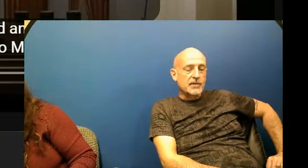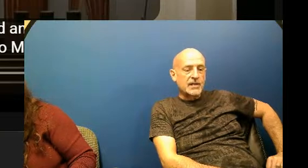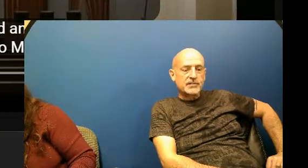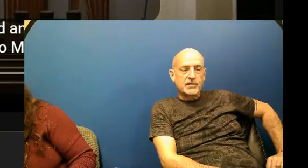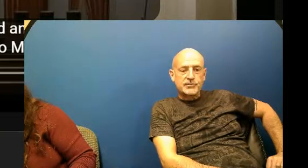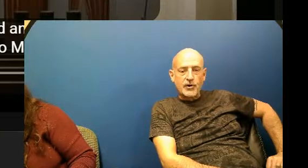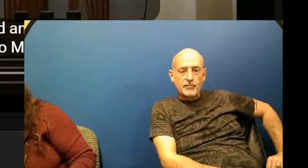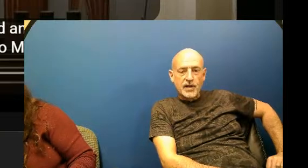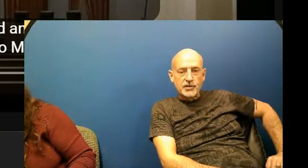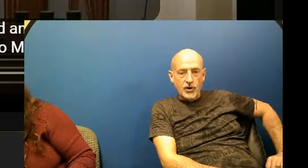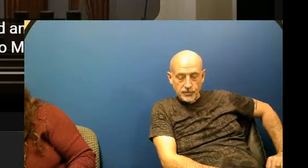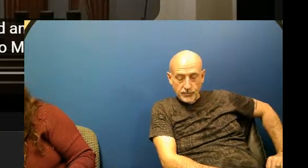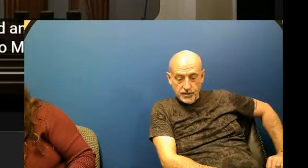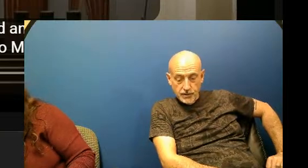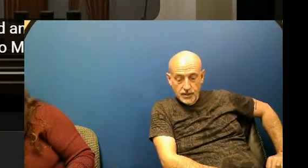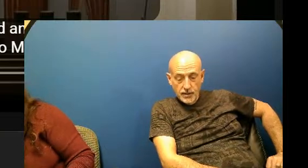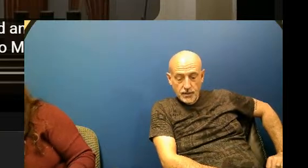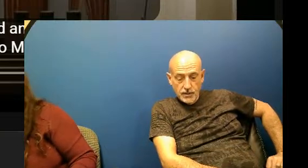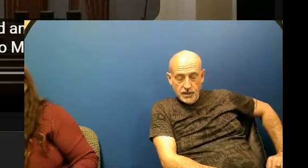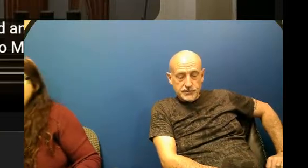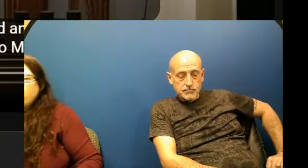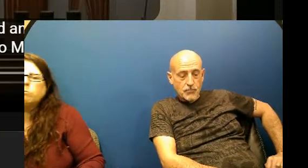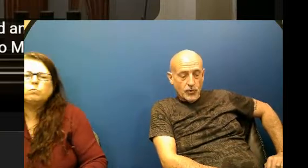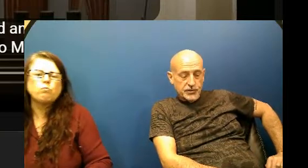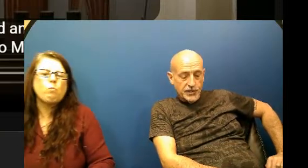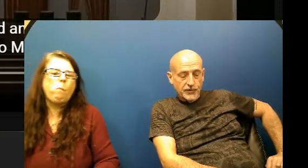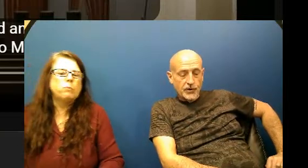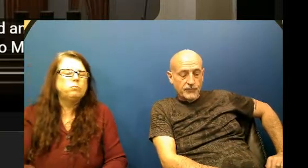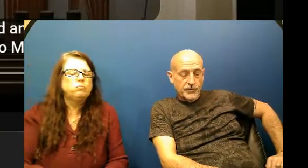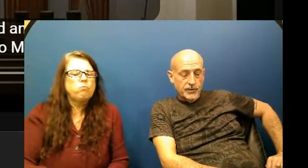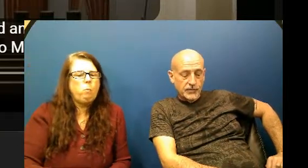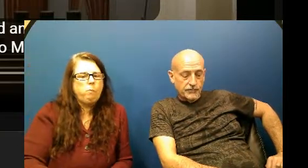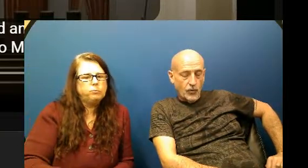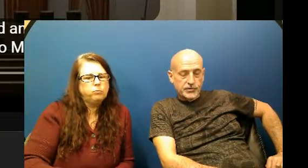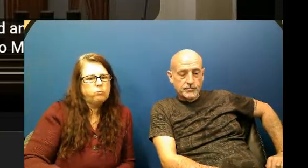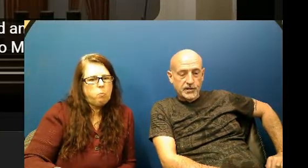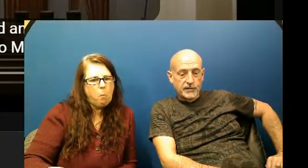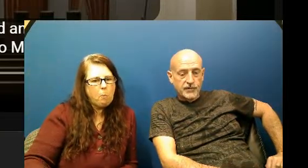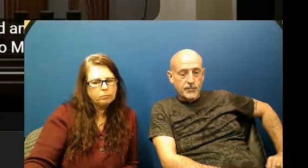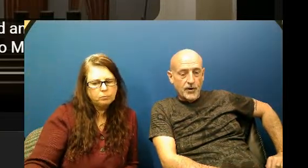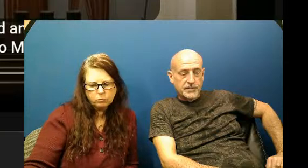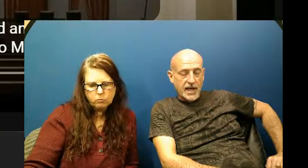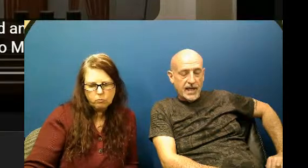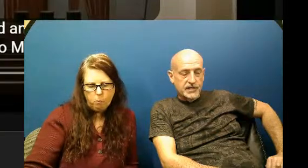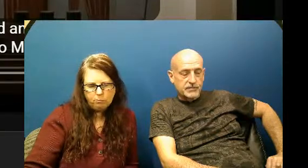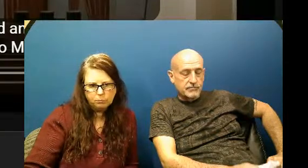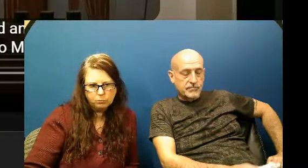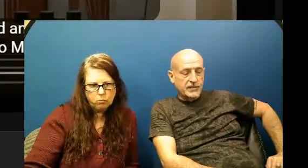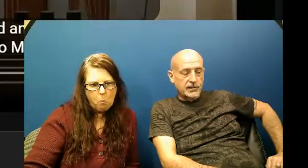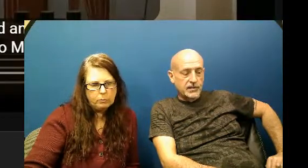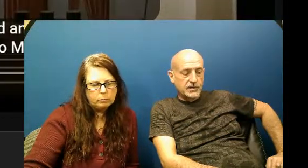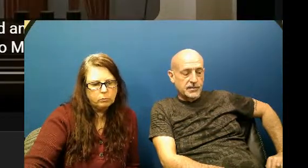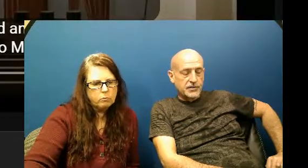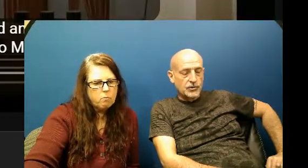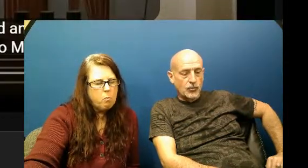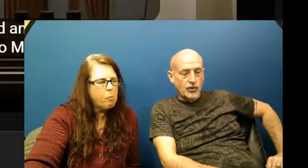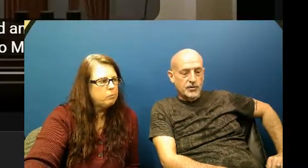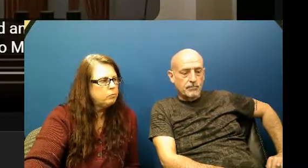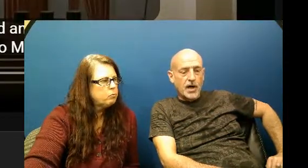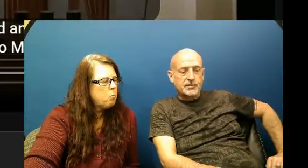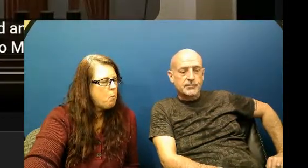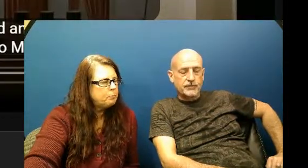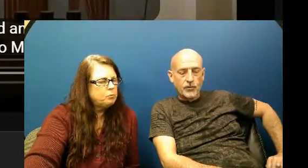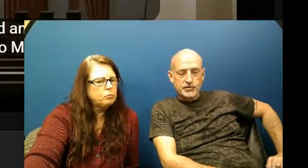So that is a straw man argument. It's more difficult for them to force them to give up all the data. And it's technically, in the digital